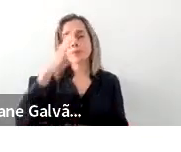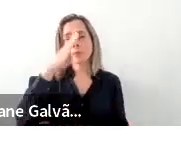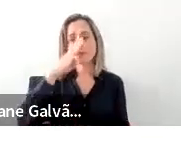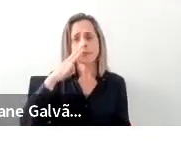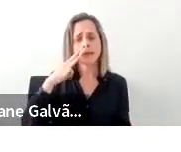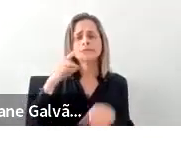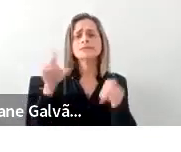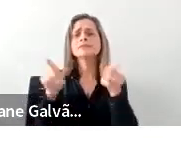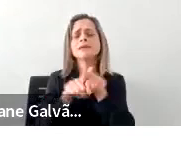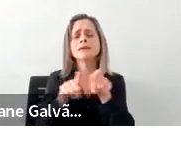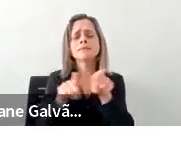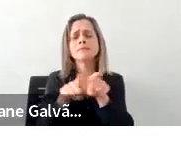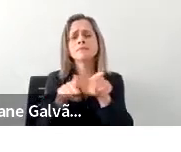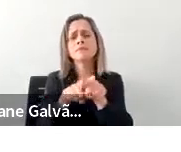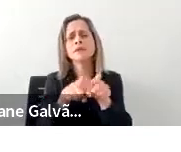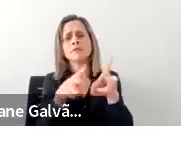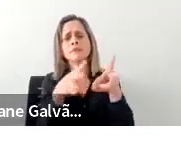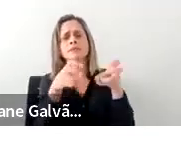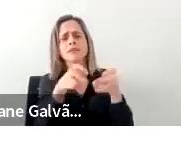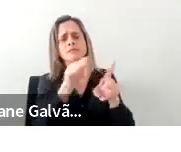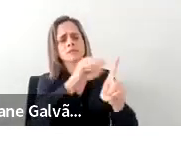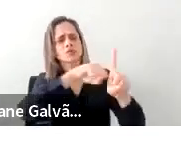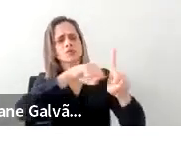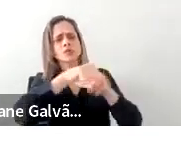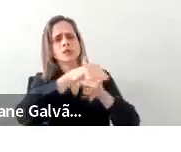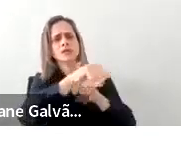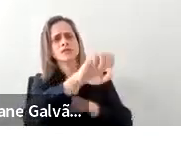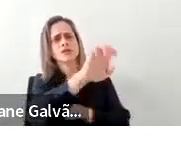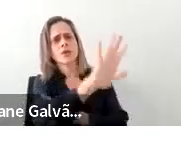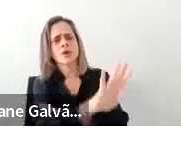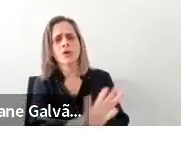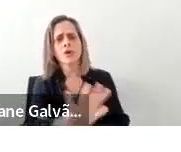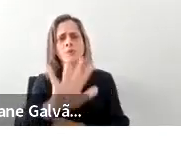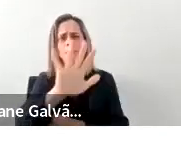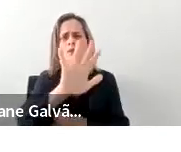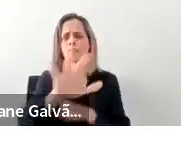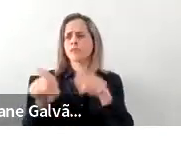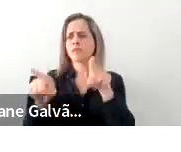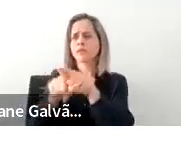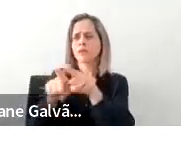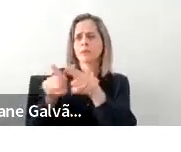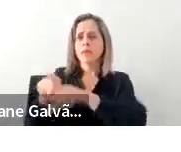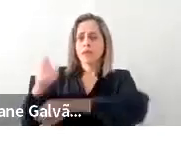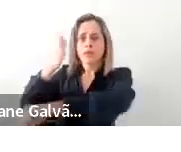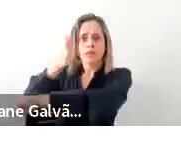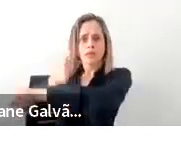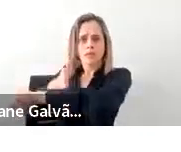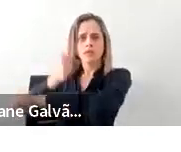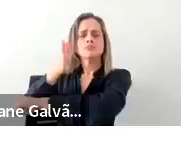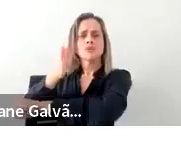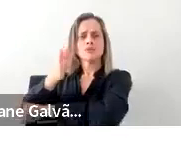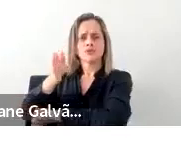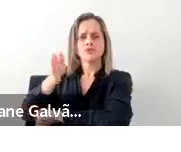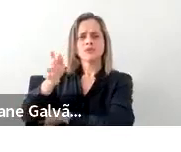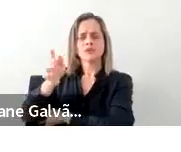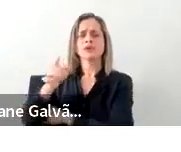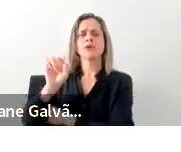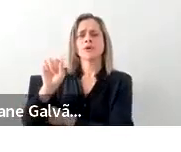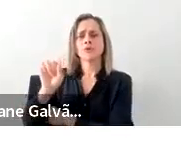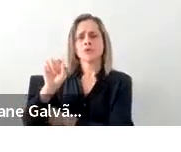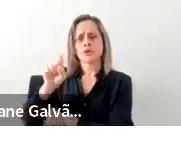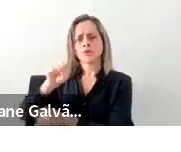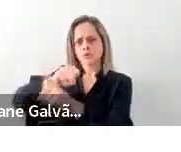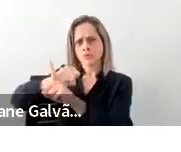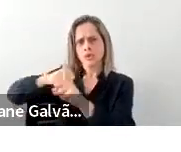European feudal society, medieval times, he emphasizes the same thing. He says here,